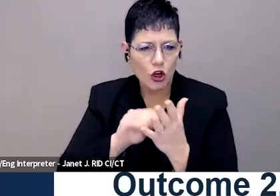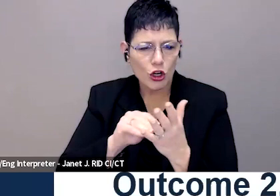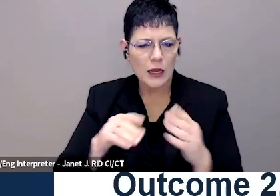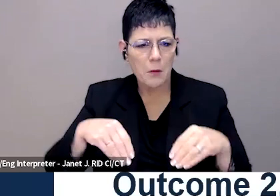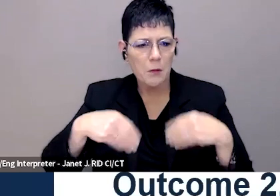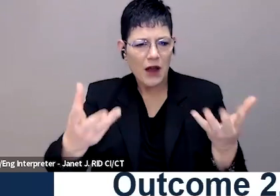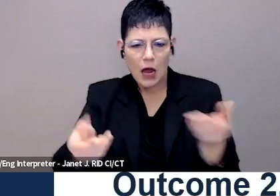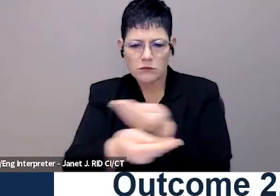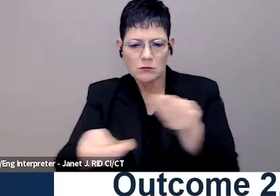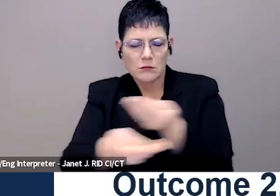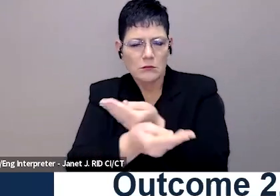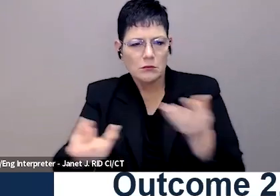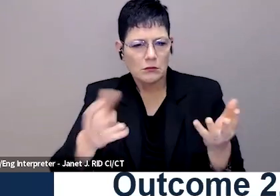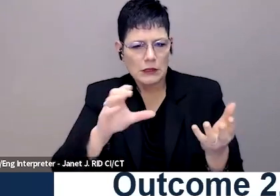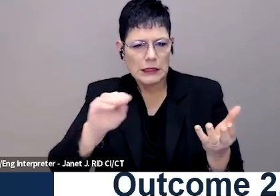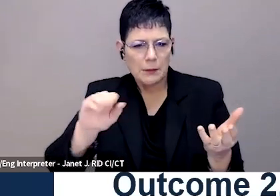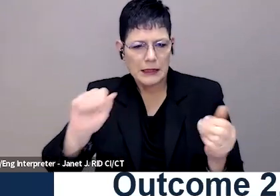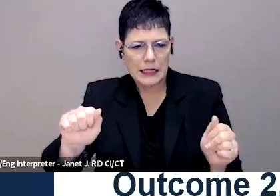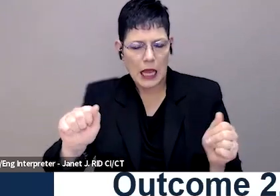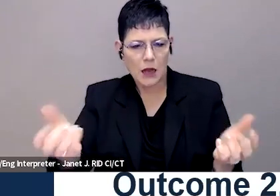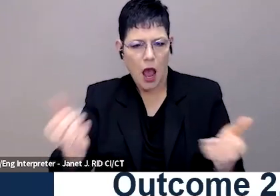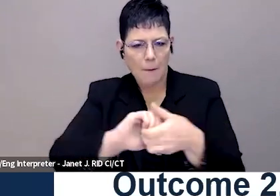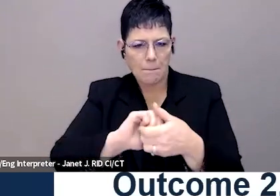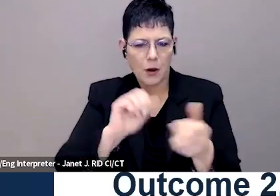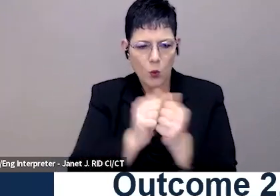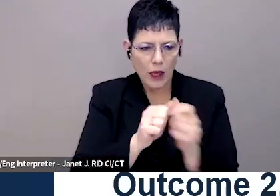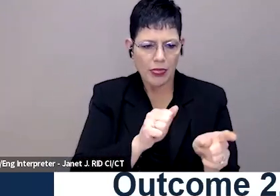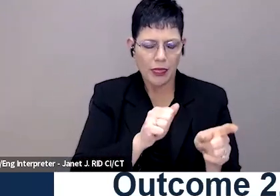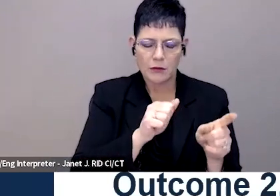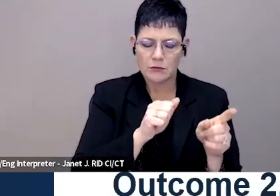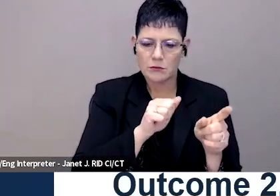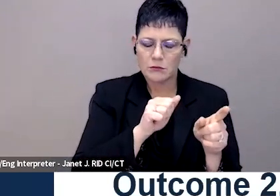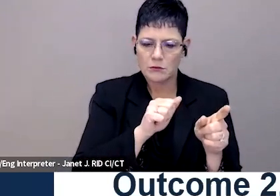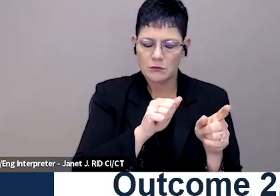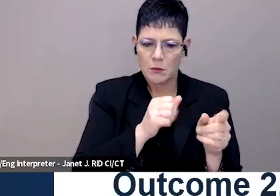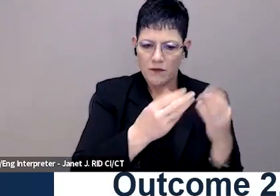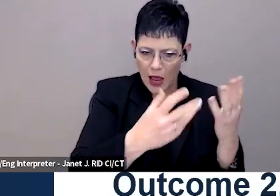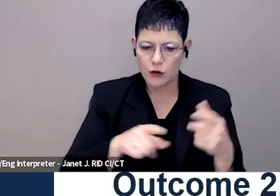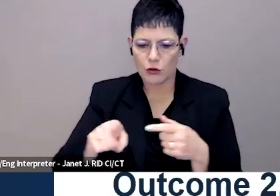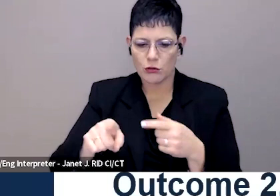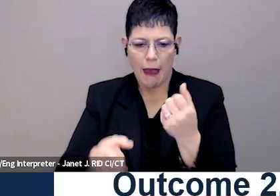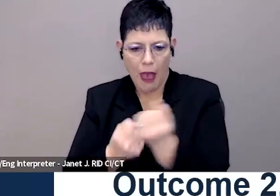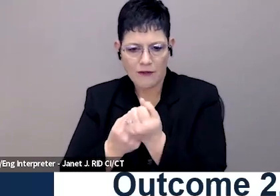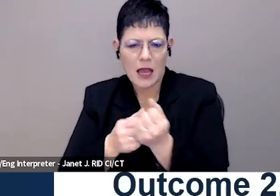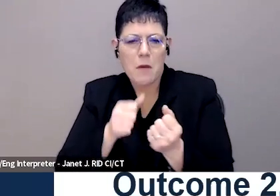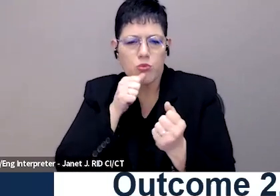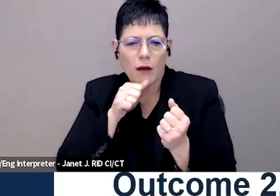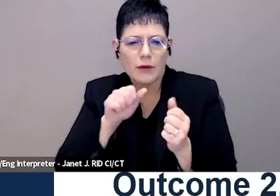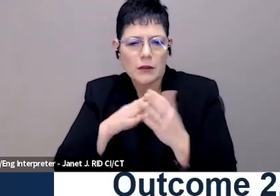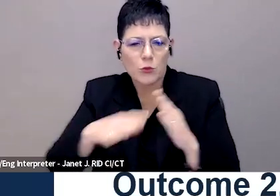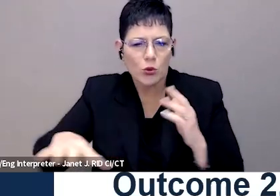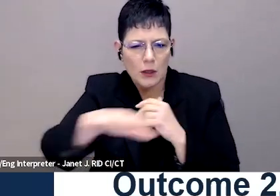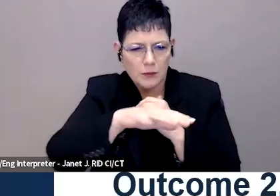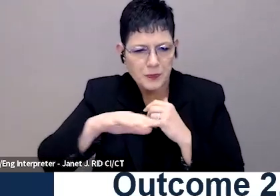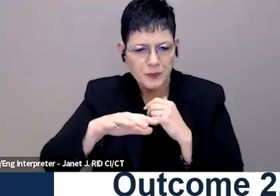opportunity for CMS to work with providers and advocates and the private sector to help ensure that these